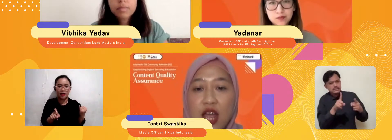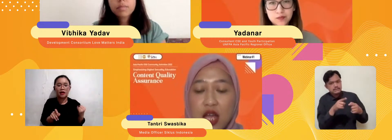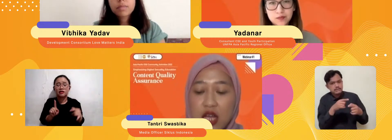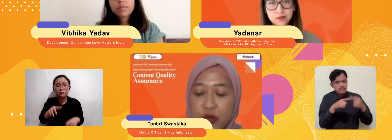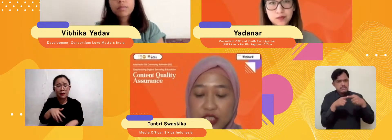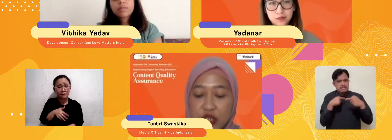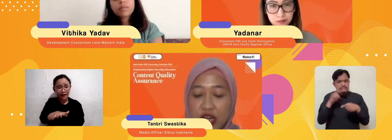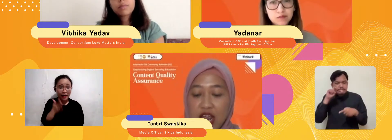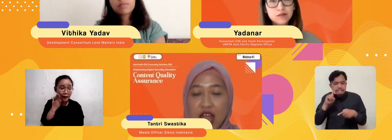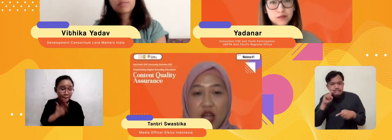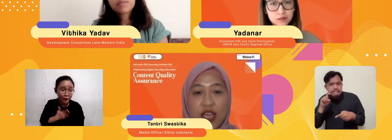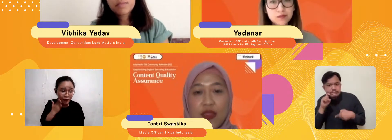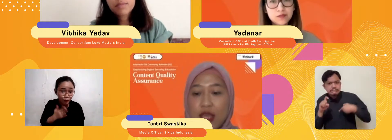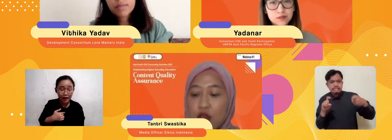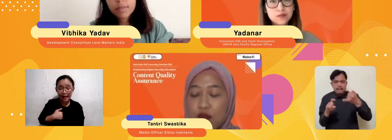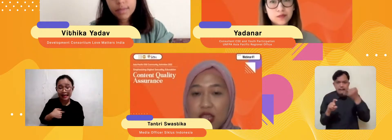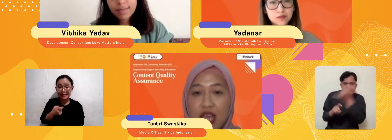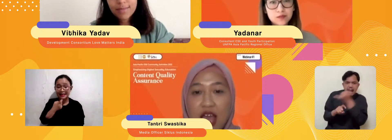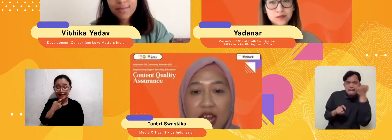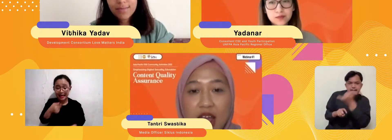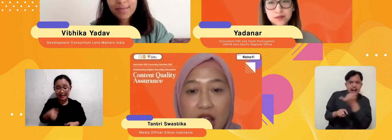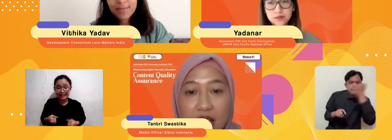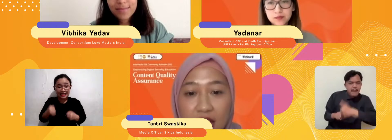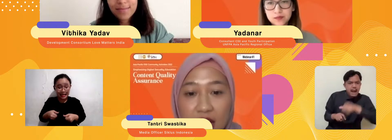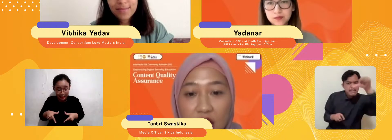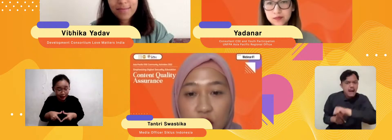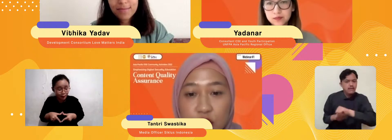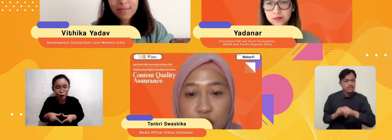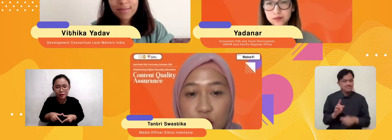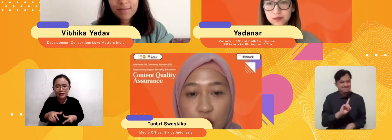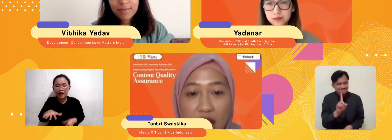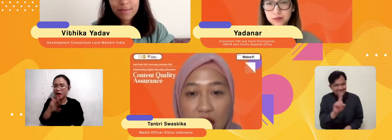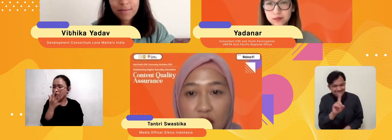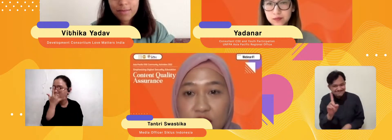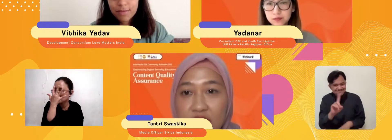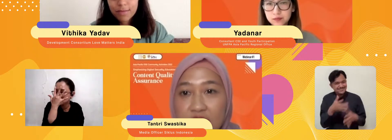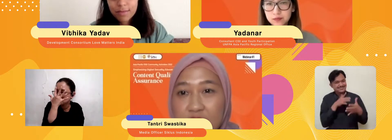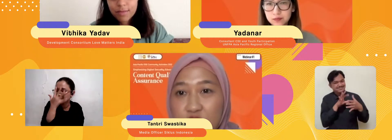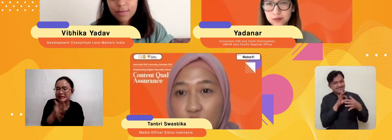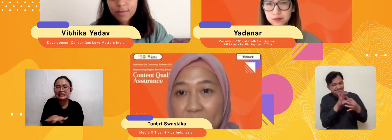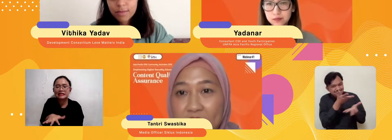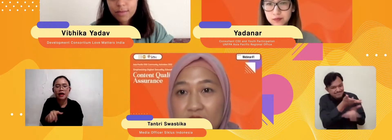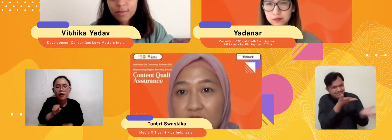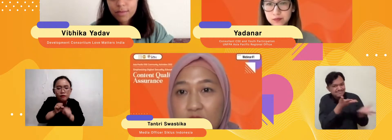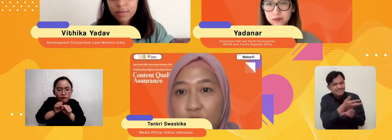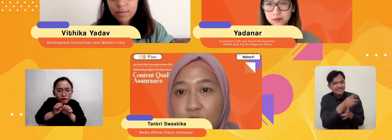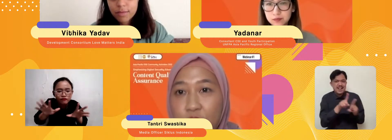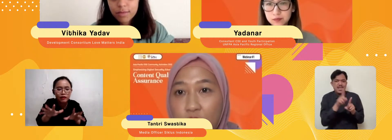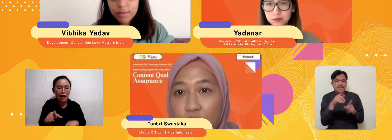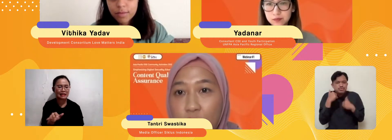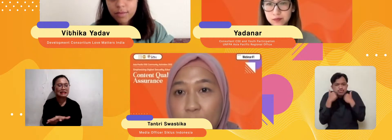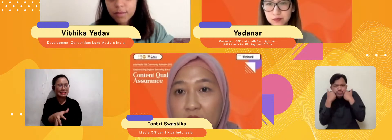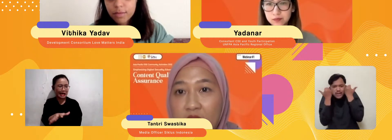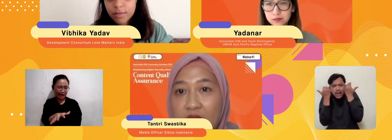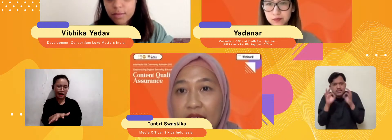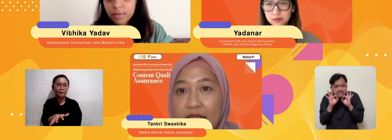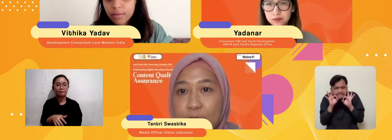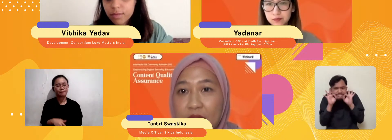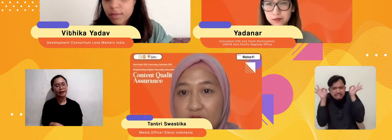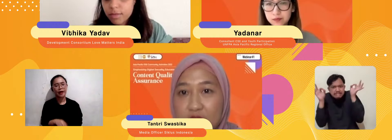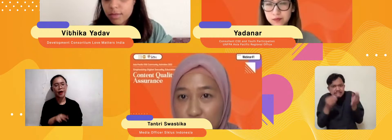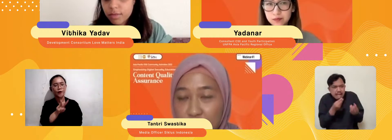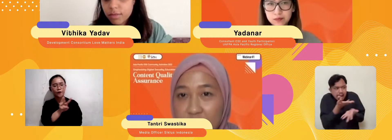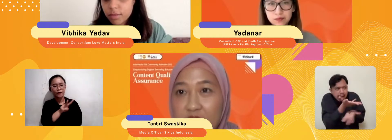your region. Okay, thank you, Fitika. And I also have a comment here from